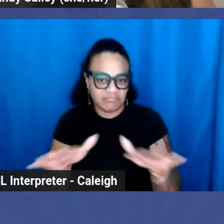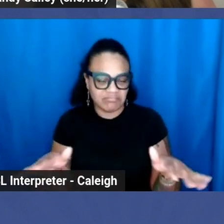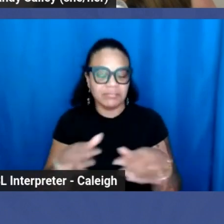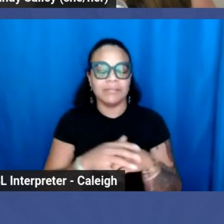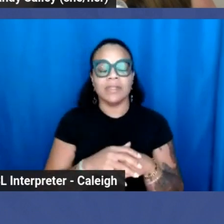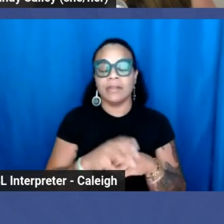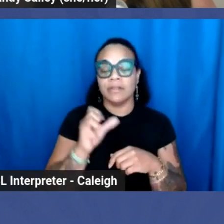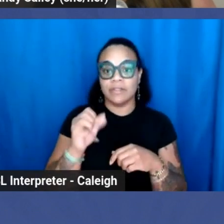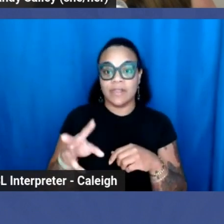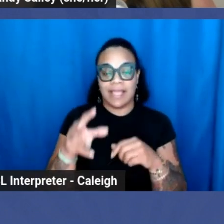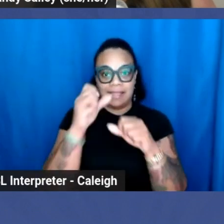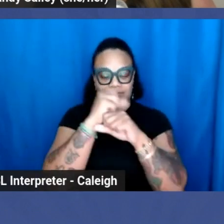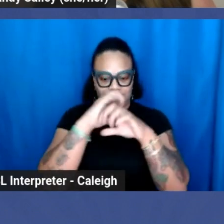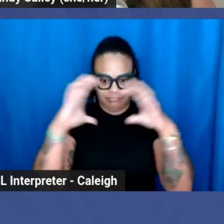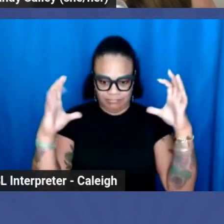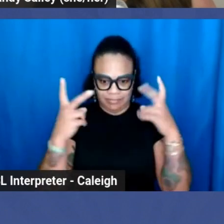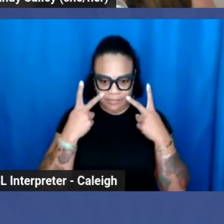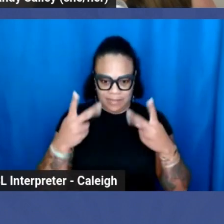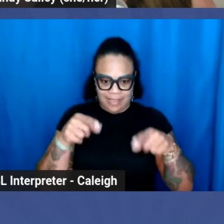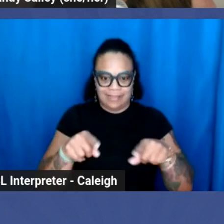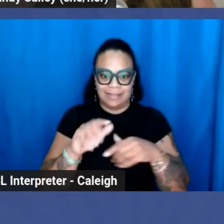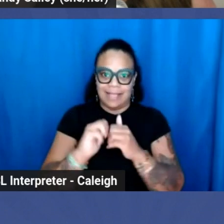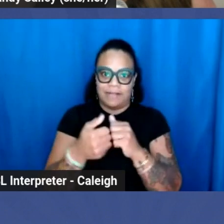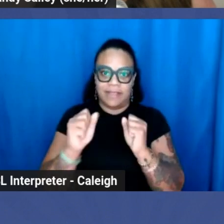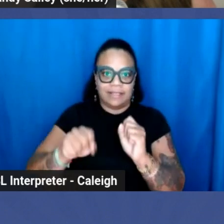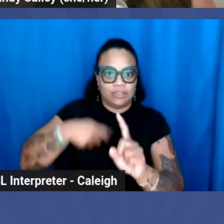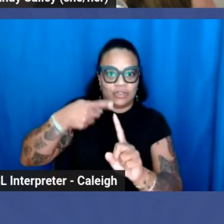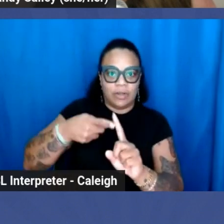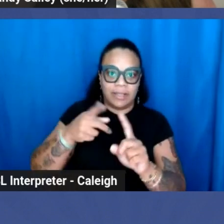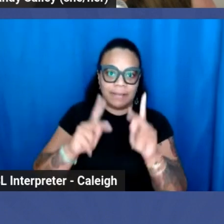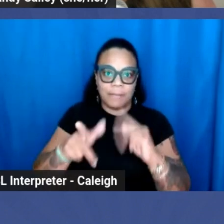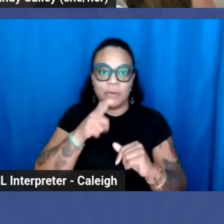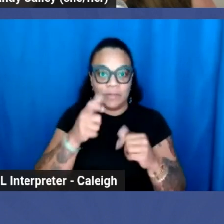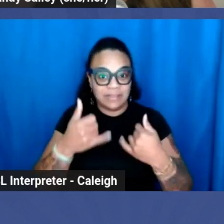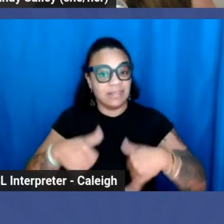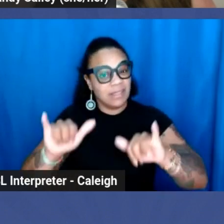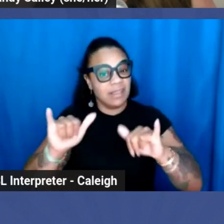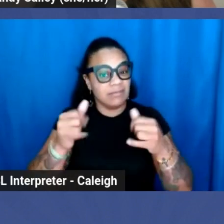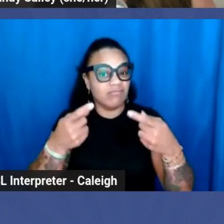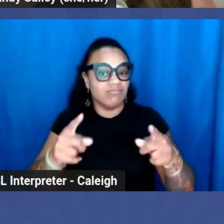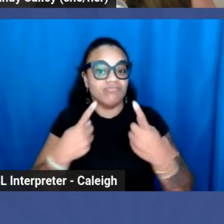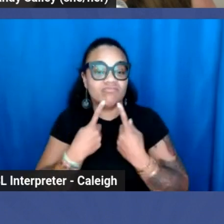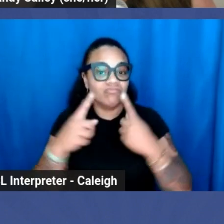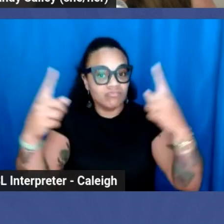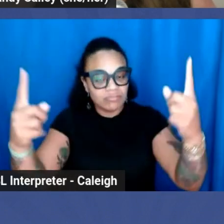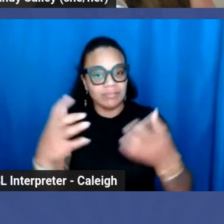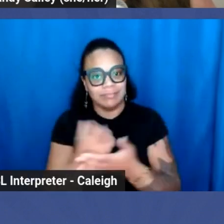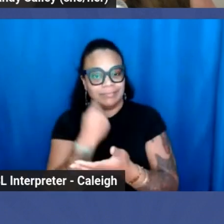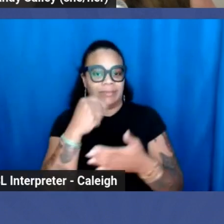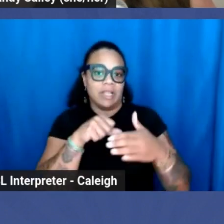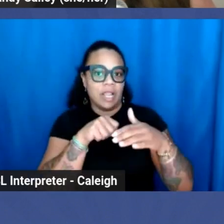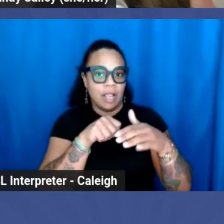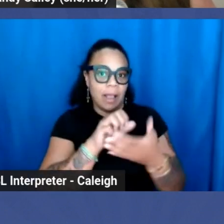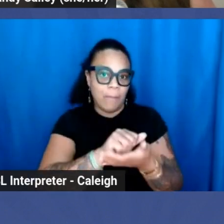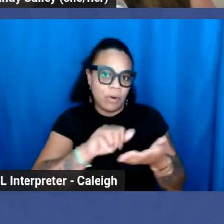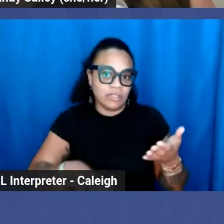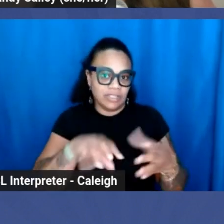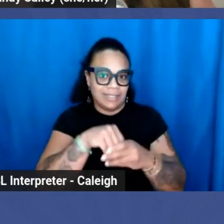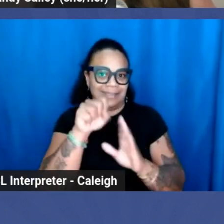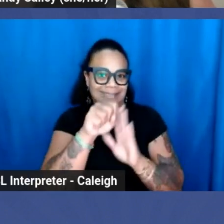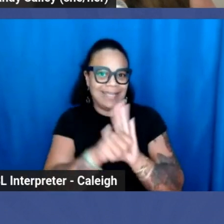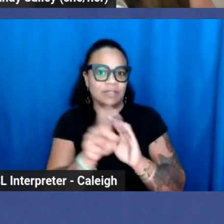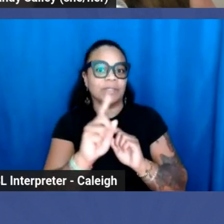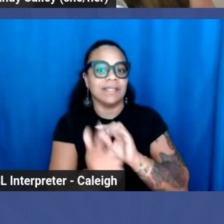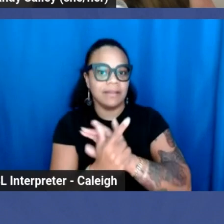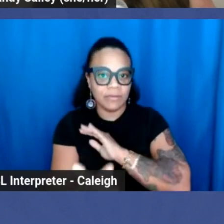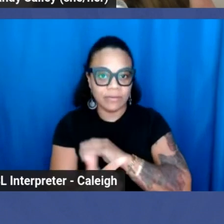the landscape of how they can target people who are still managing to access abortion in states where it's criminalized, and also